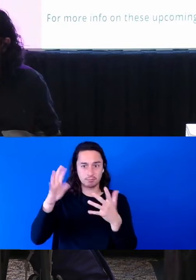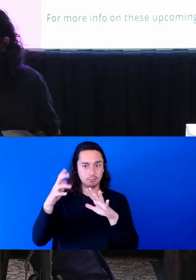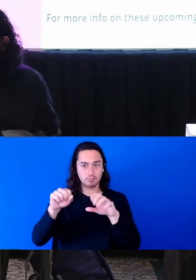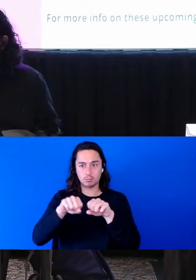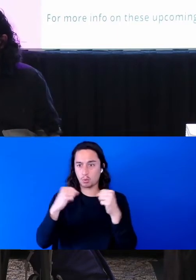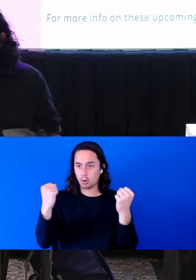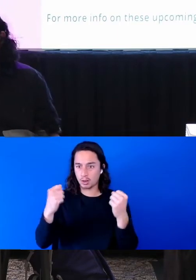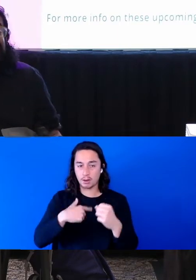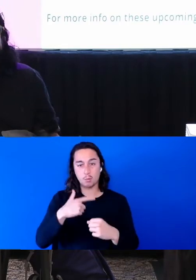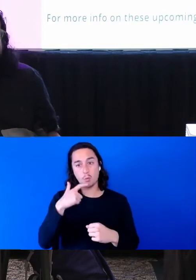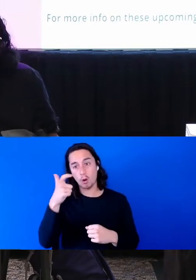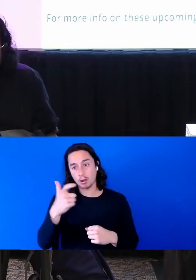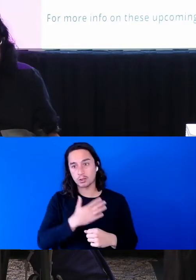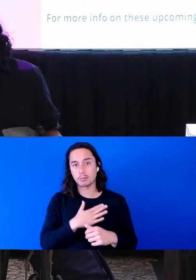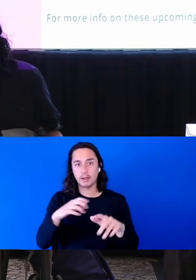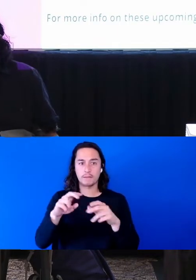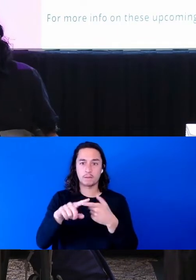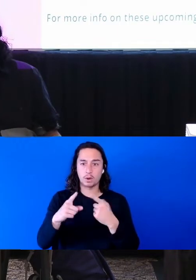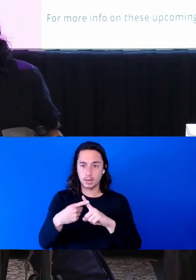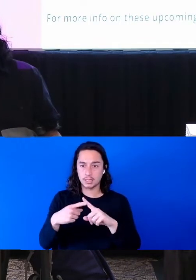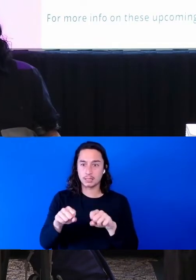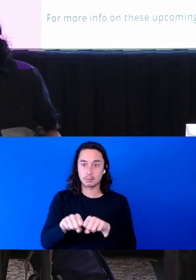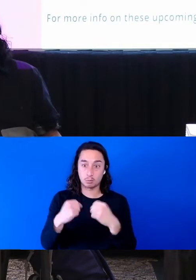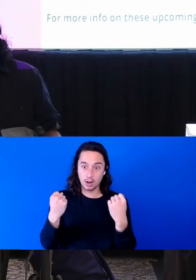break. It can't keep happening.